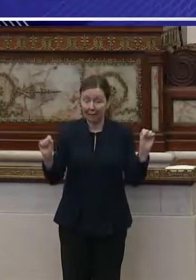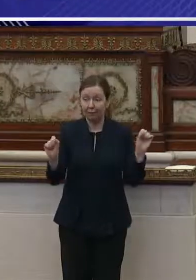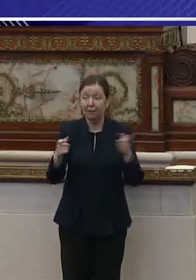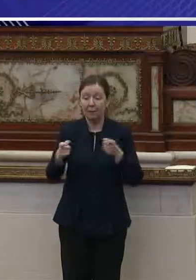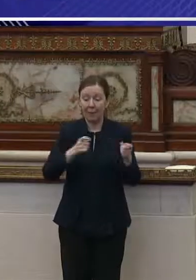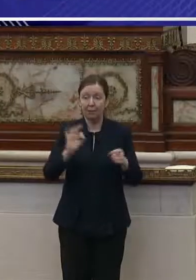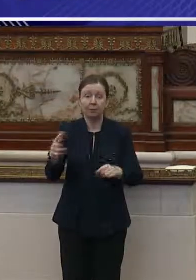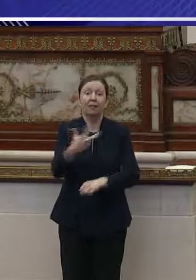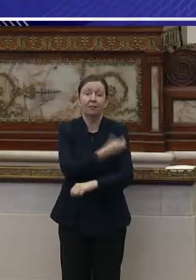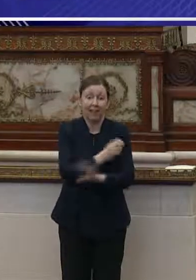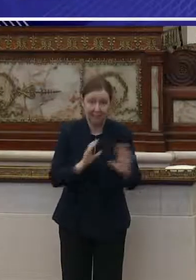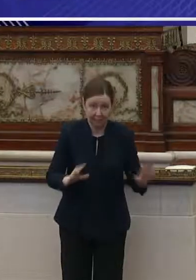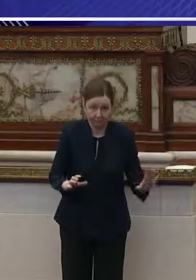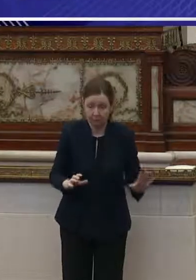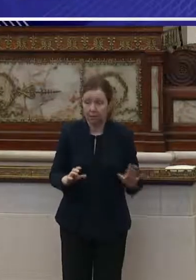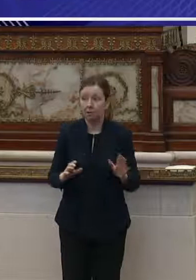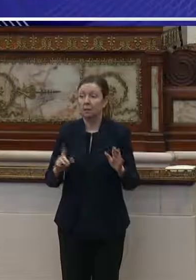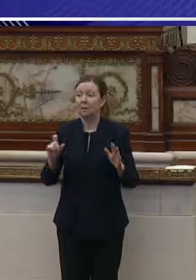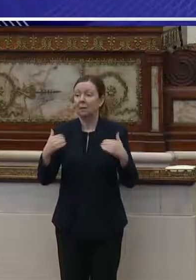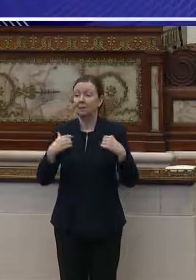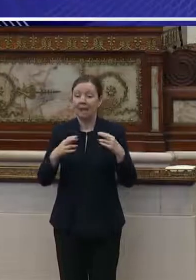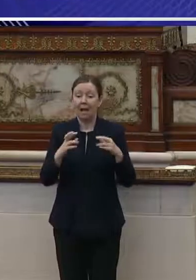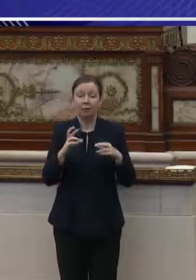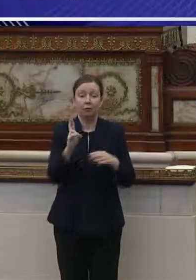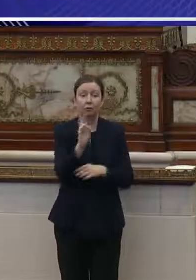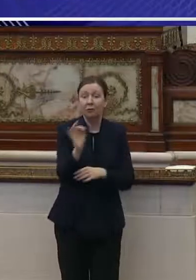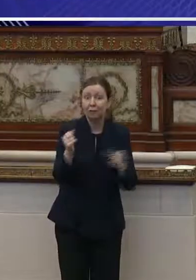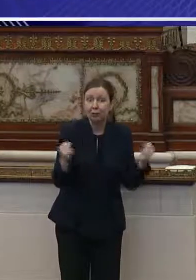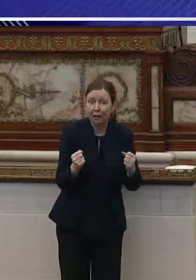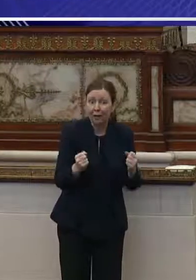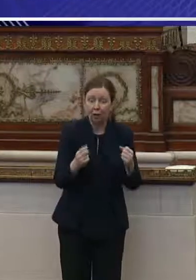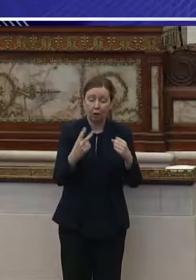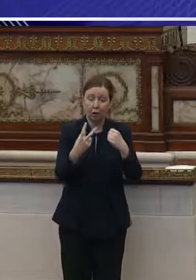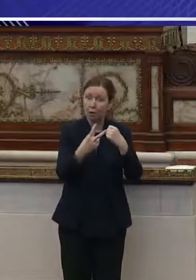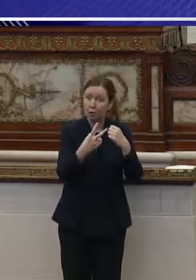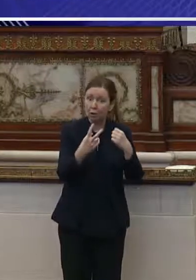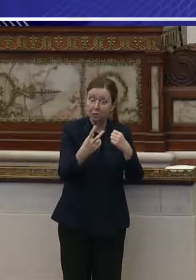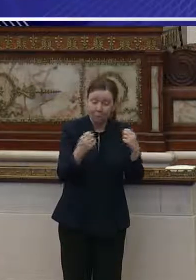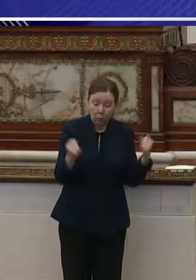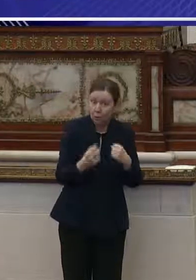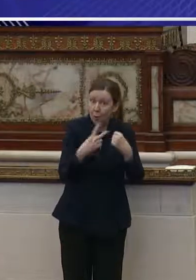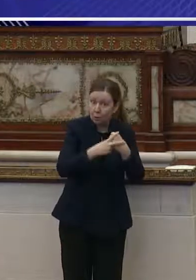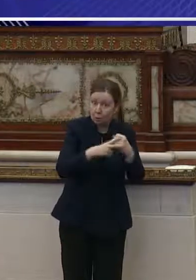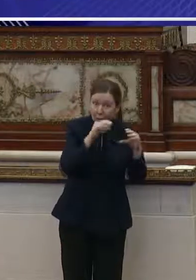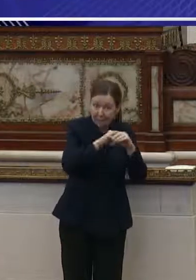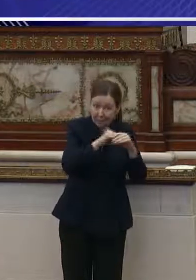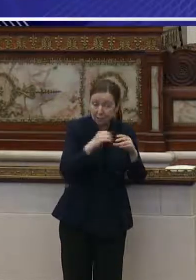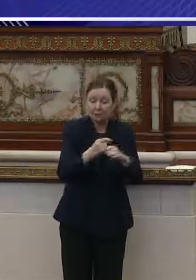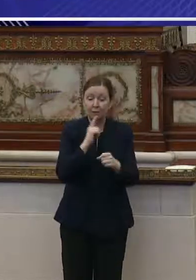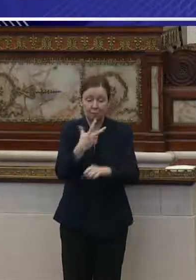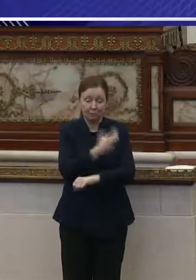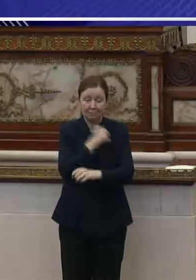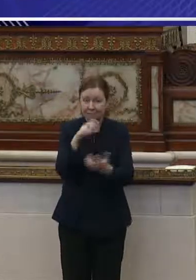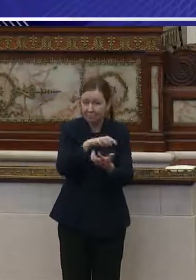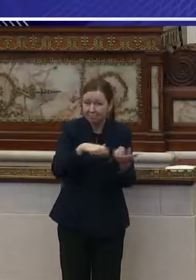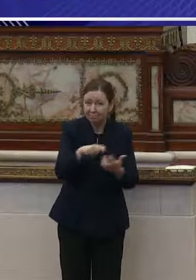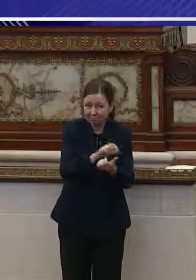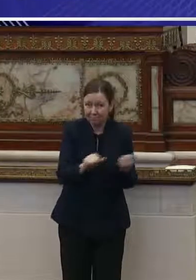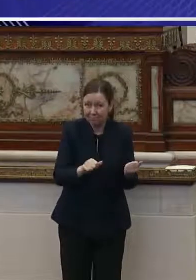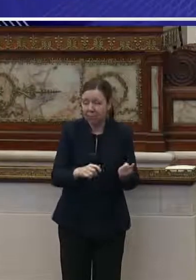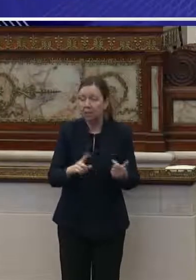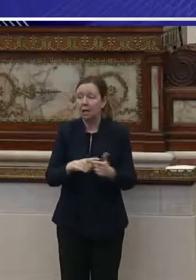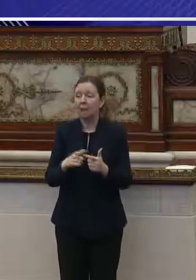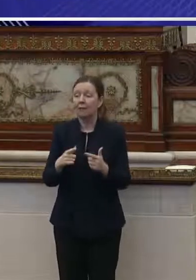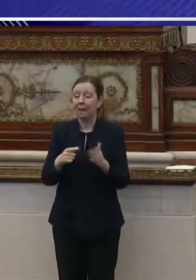of the vaccine. So they have to have a refrigerator of a certain type, and they're monitoring the vaccine in a certain way, make sure the vaccine doesn't spoil. Then they